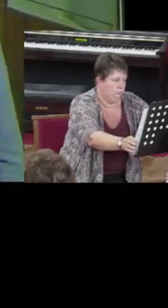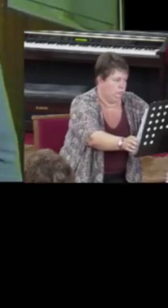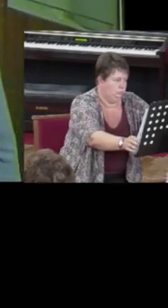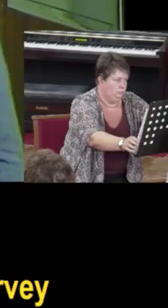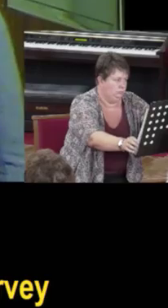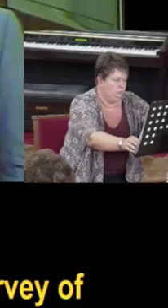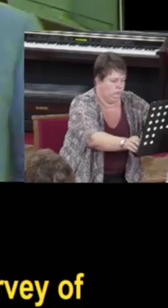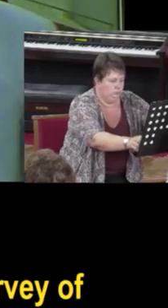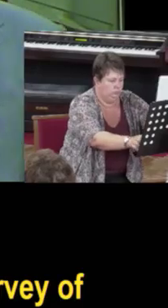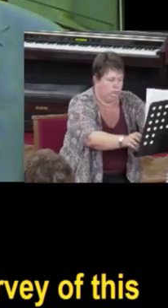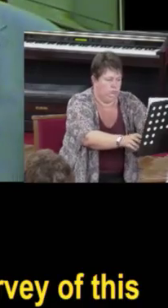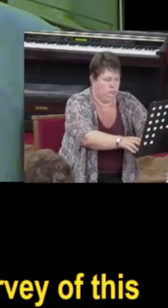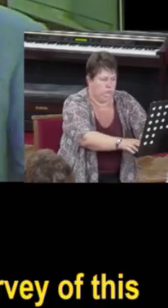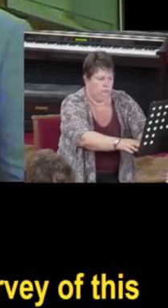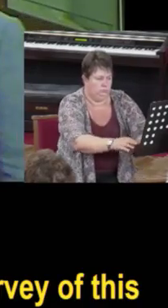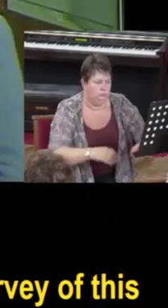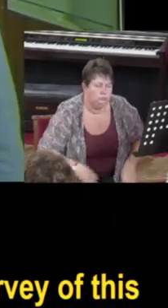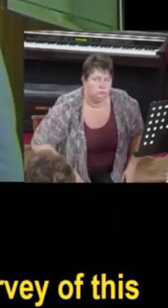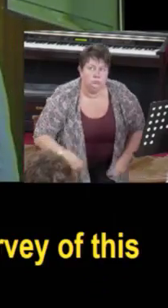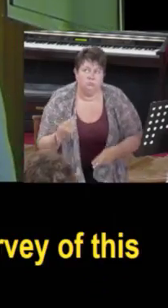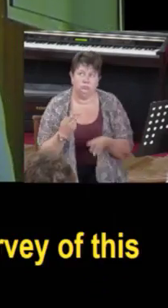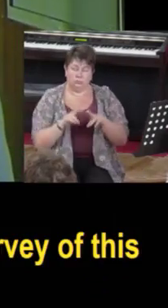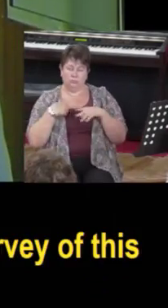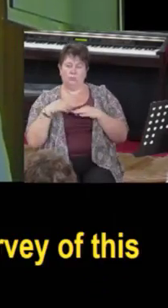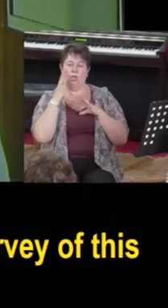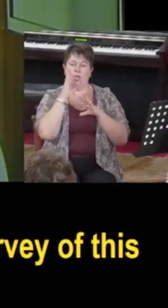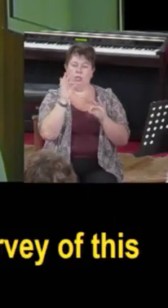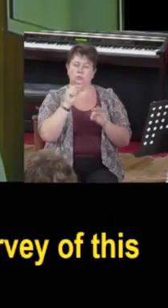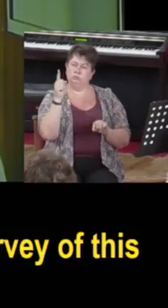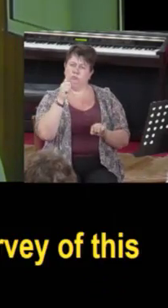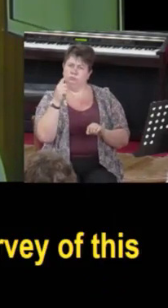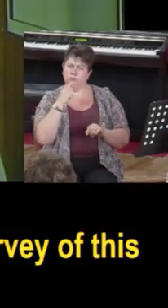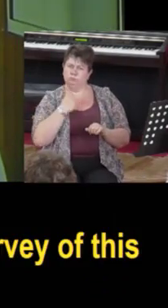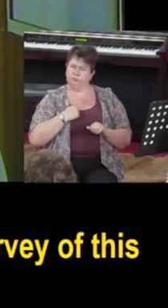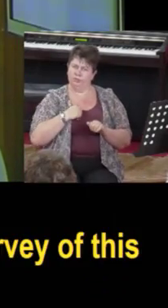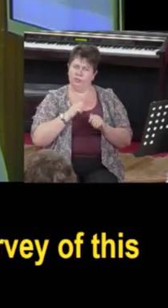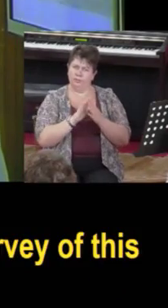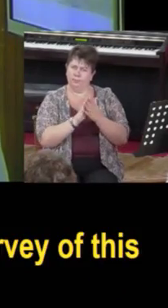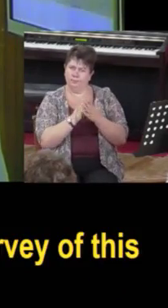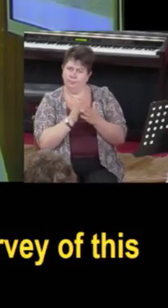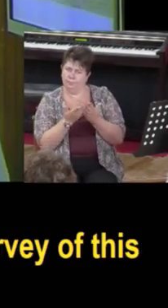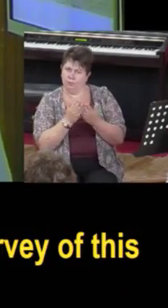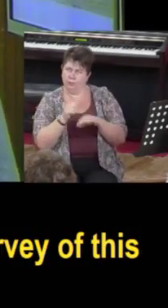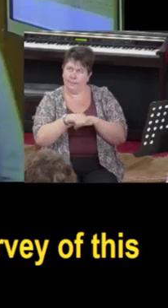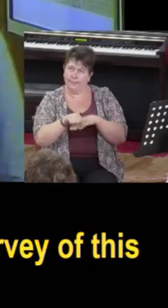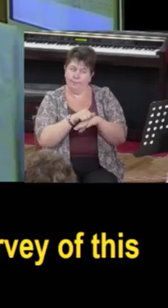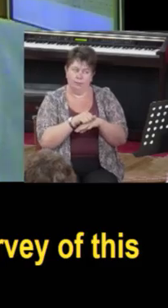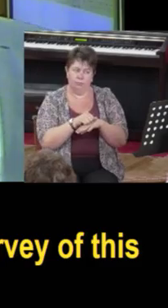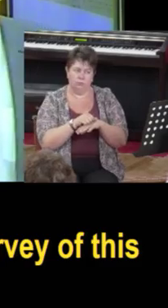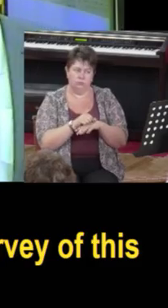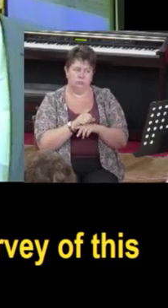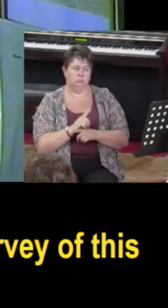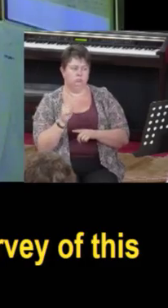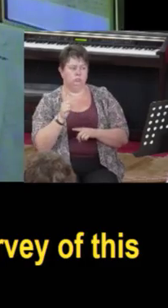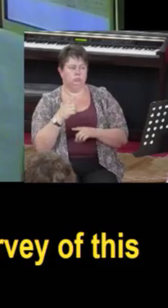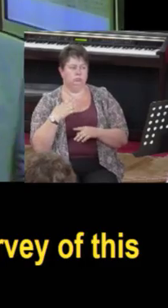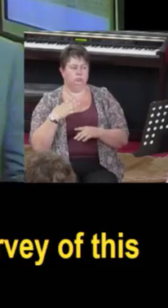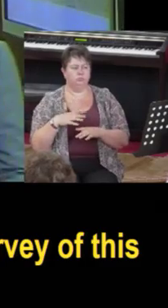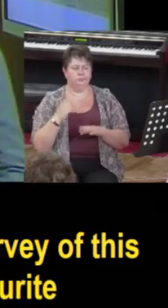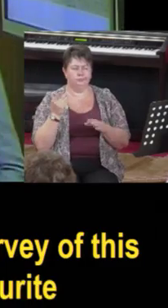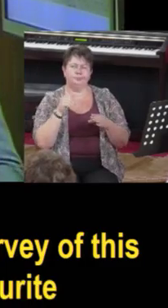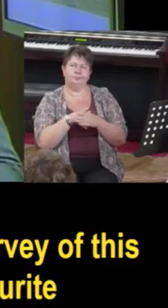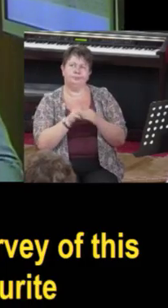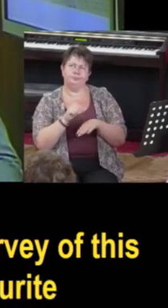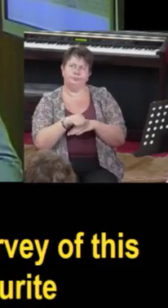book might be, that a fair proportion of you would probably come up with the book of